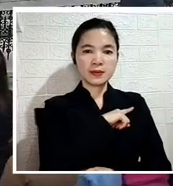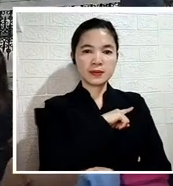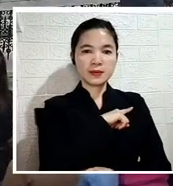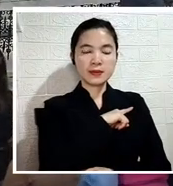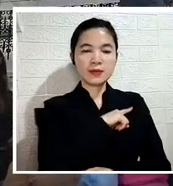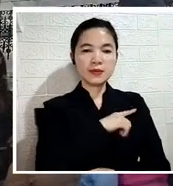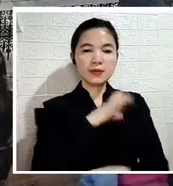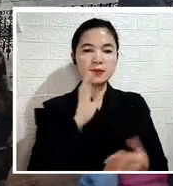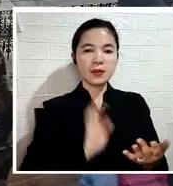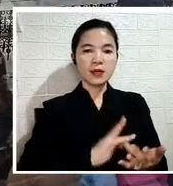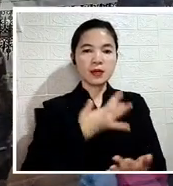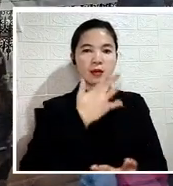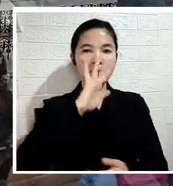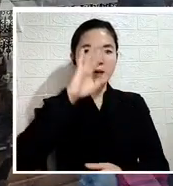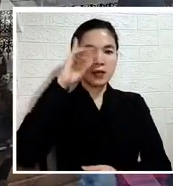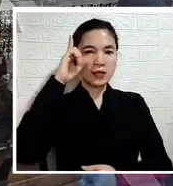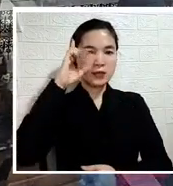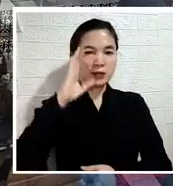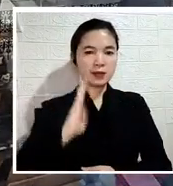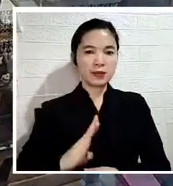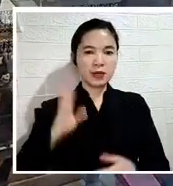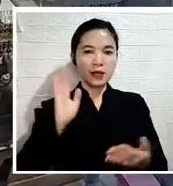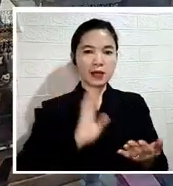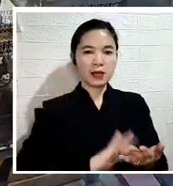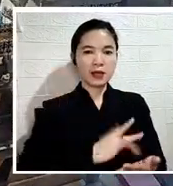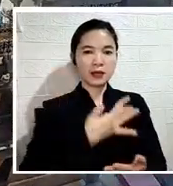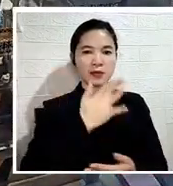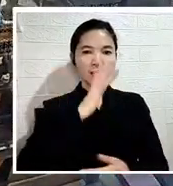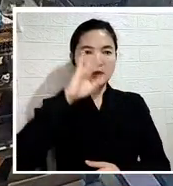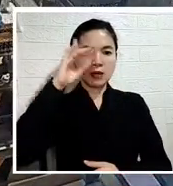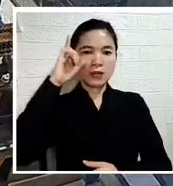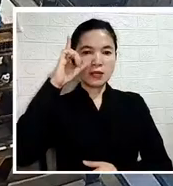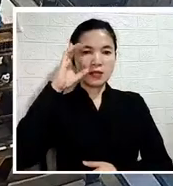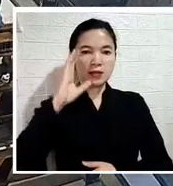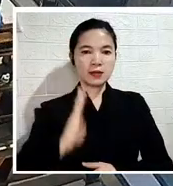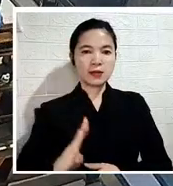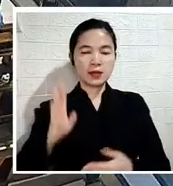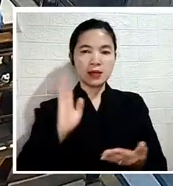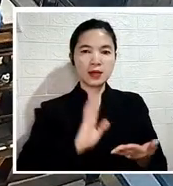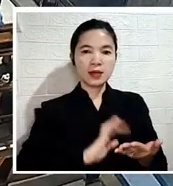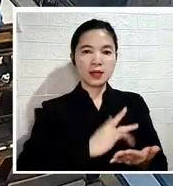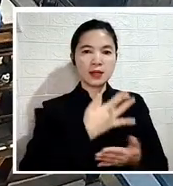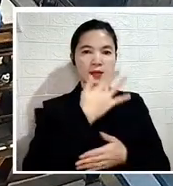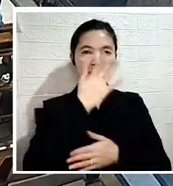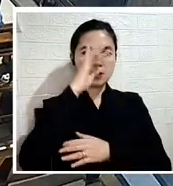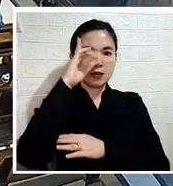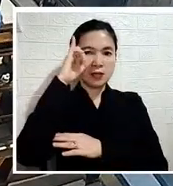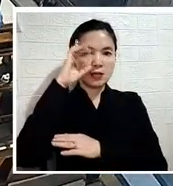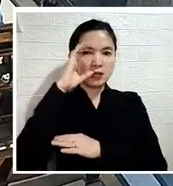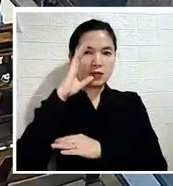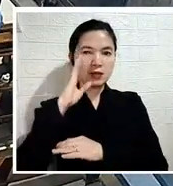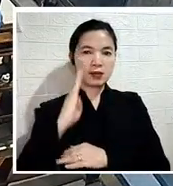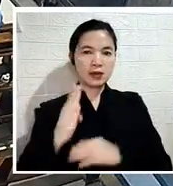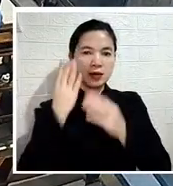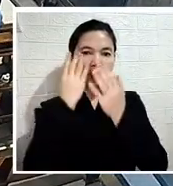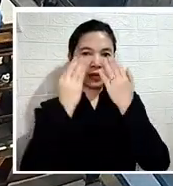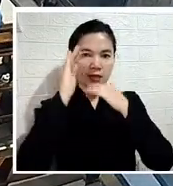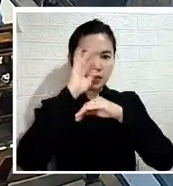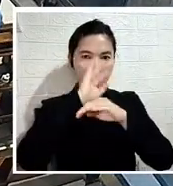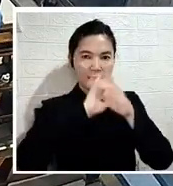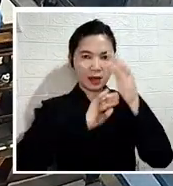us. Glory to God, glory to God, Glory to God in